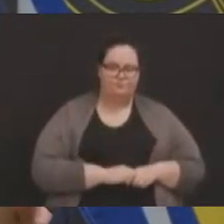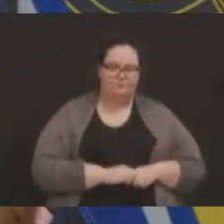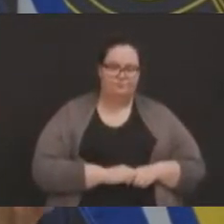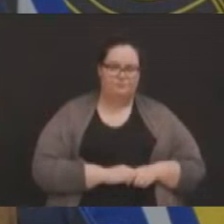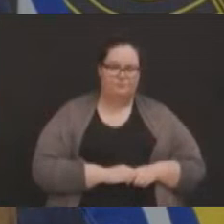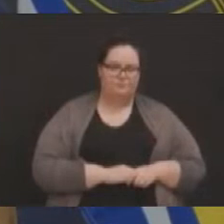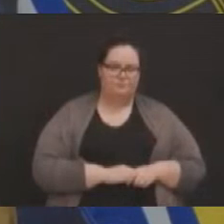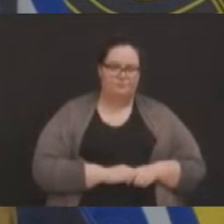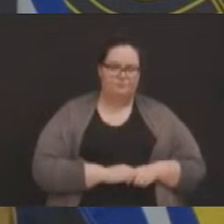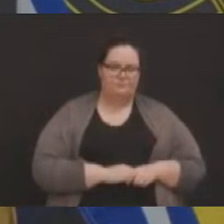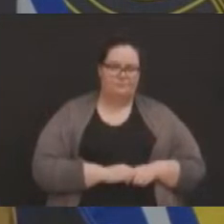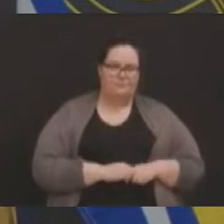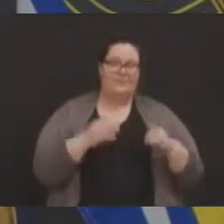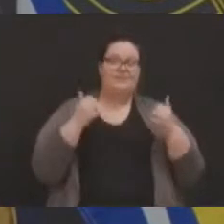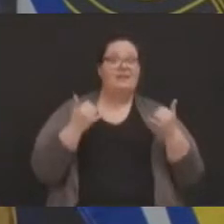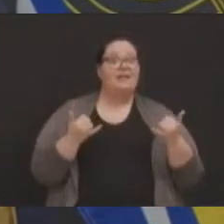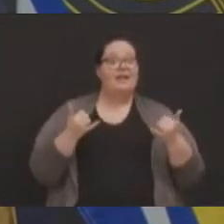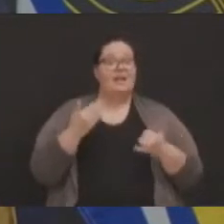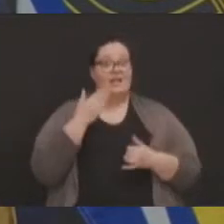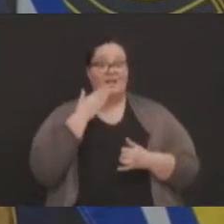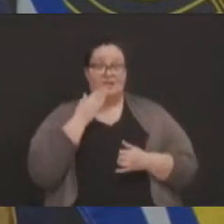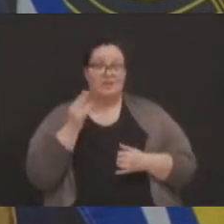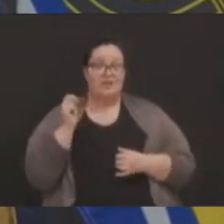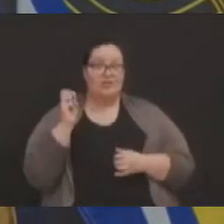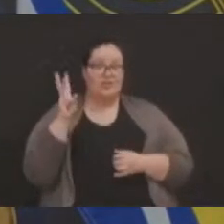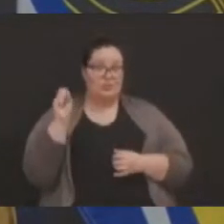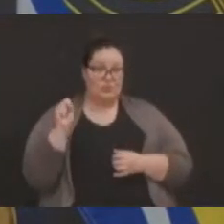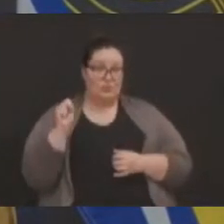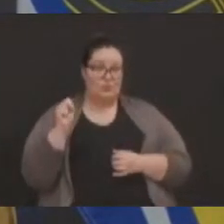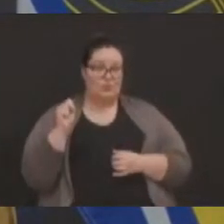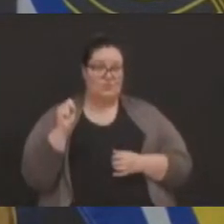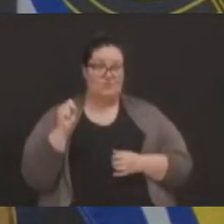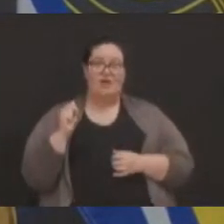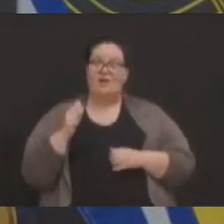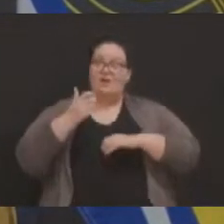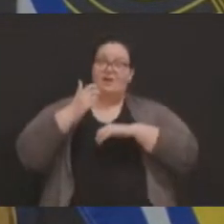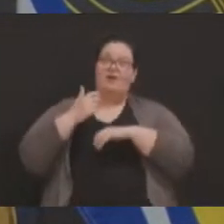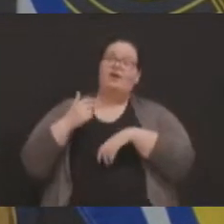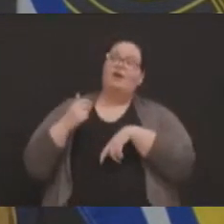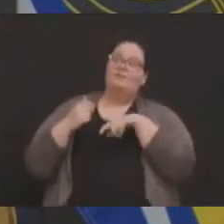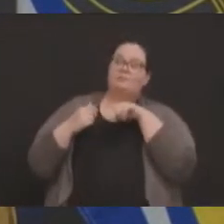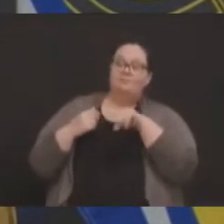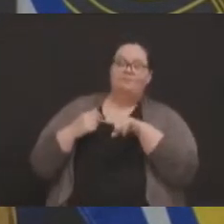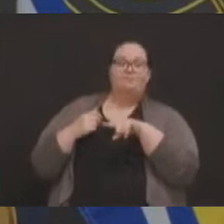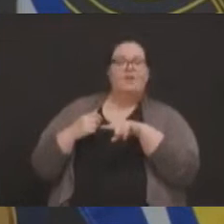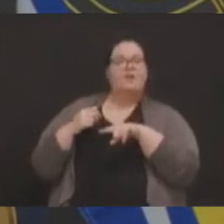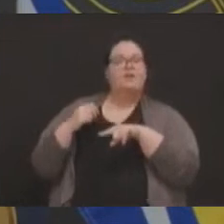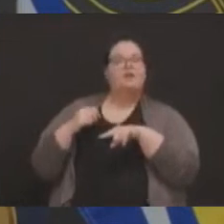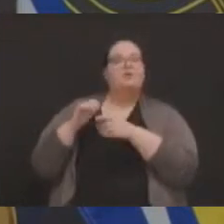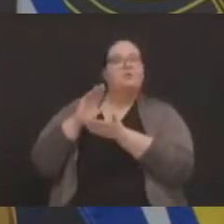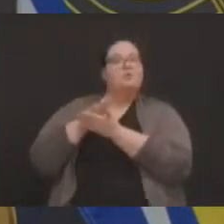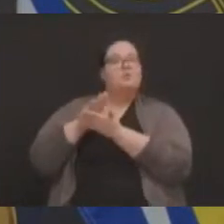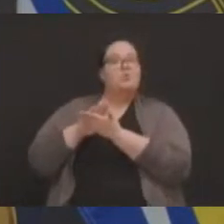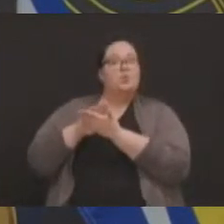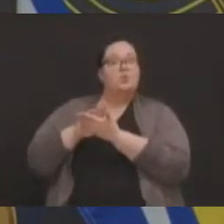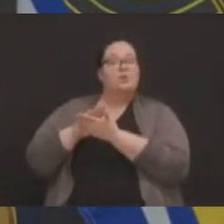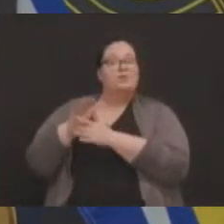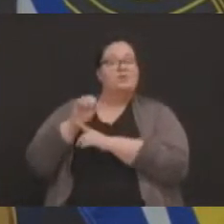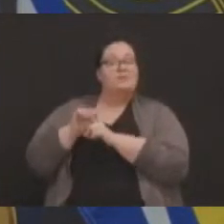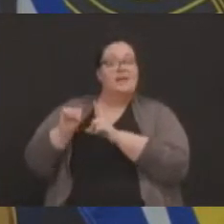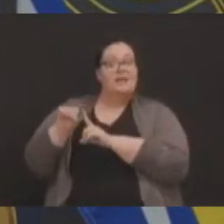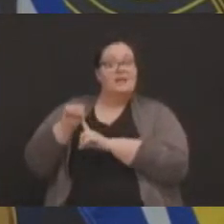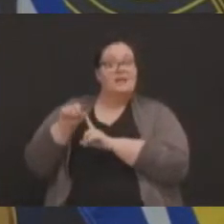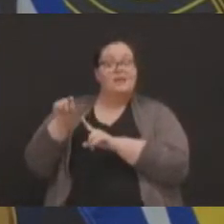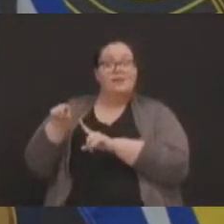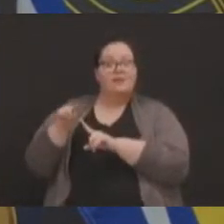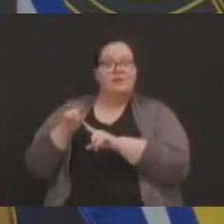community. Since schools reopened after the holidays, a total of 20 schools have been impacted by confirmed cases,